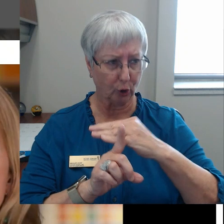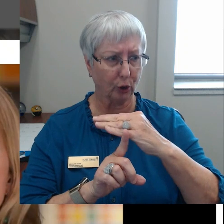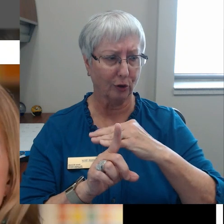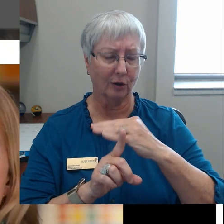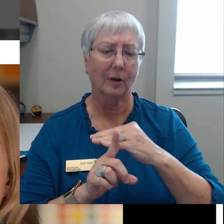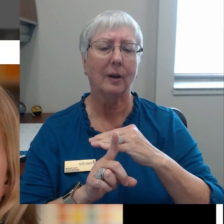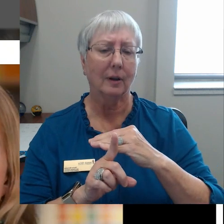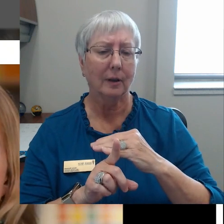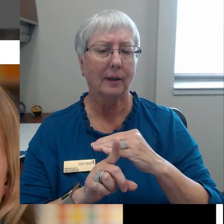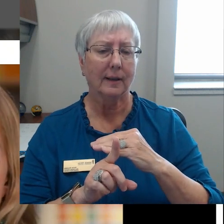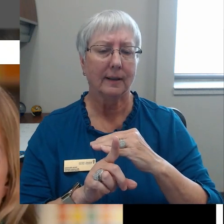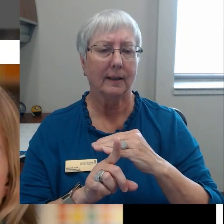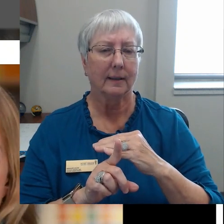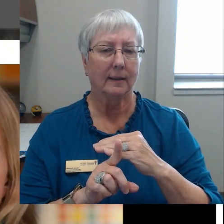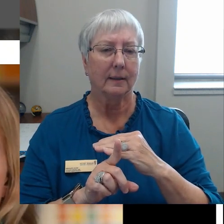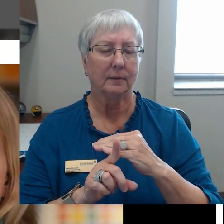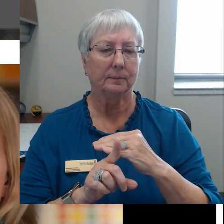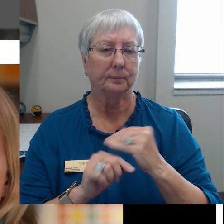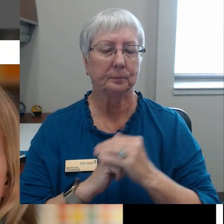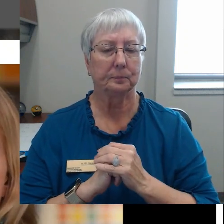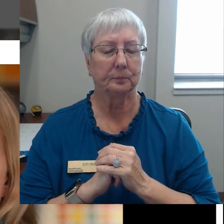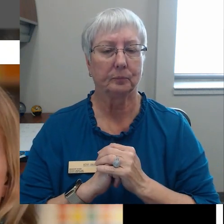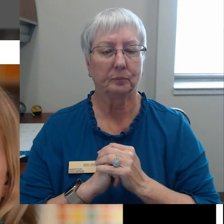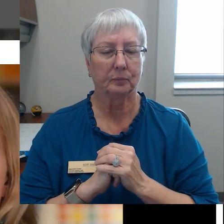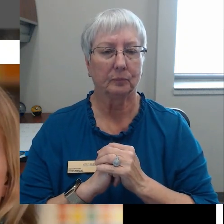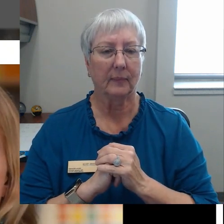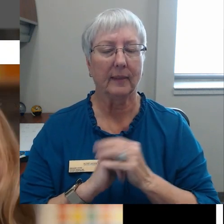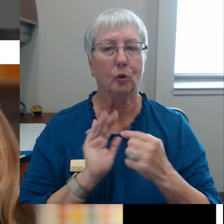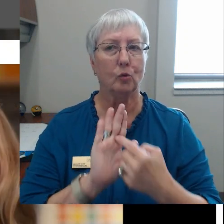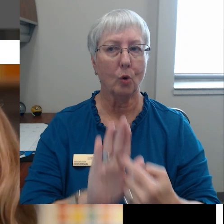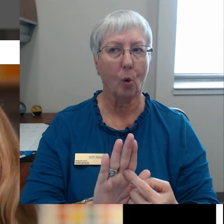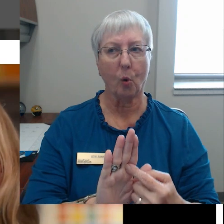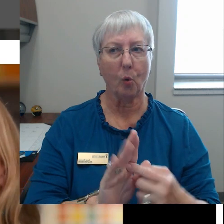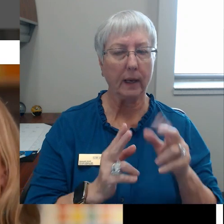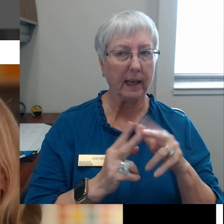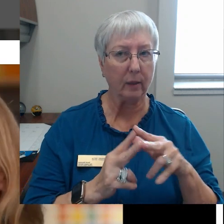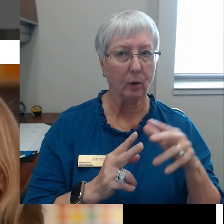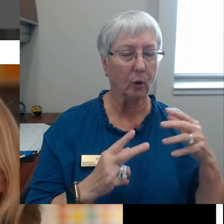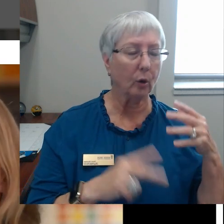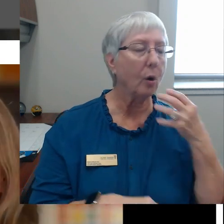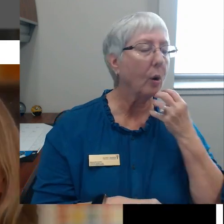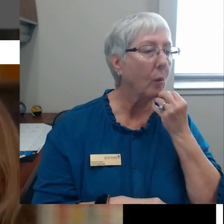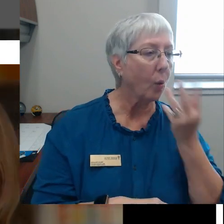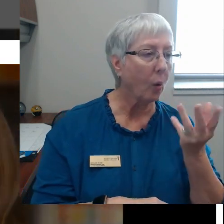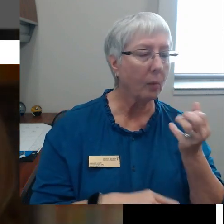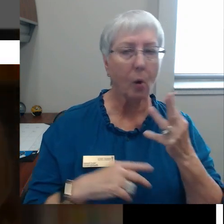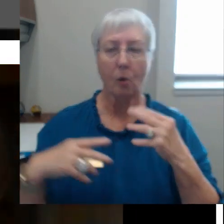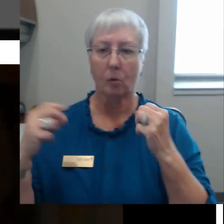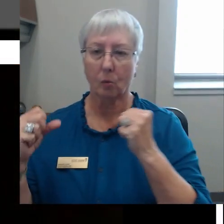elemental force to be reckoned with seems both cool and really hot. hot.